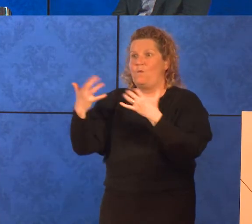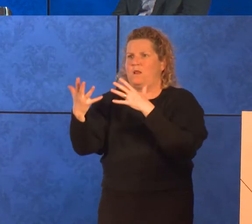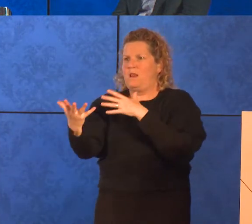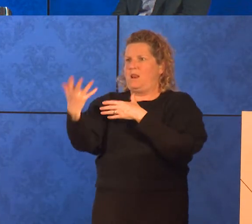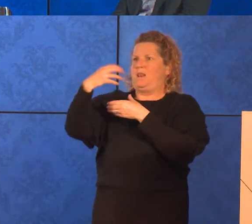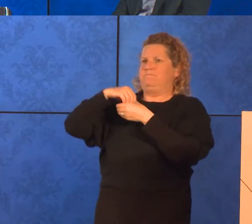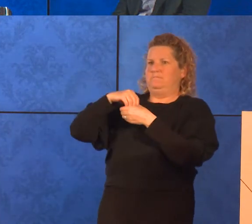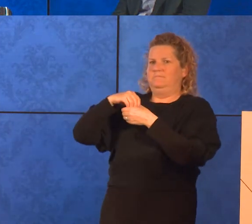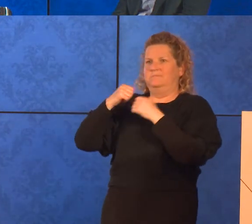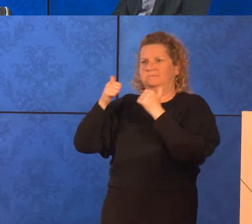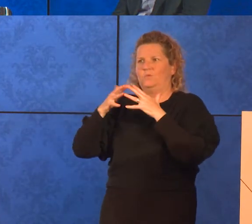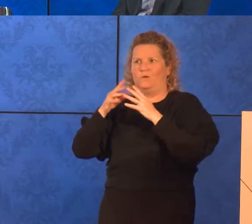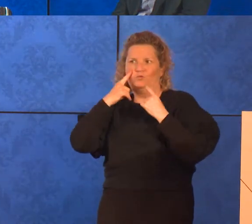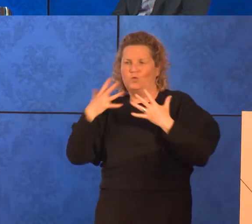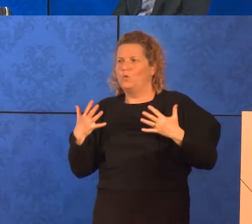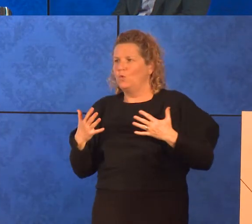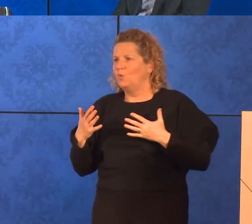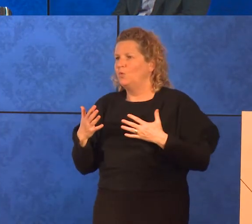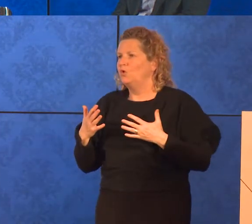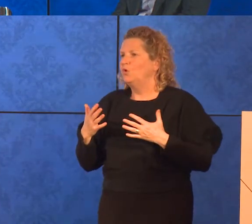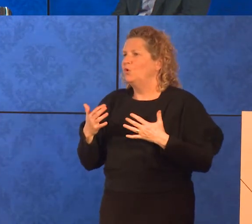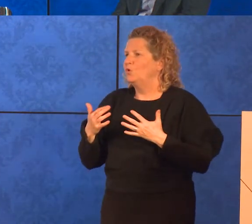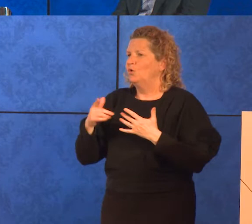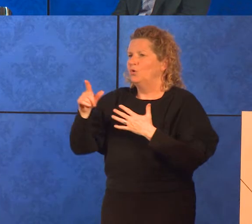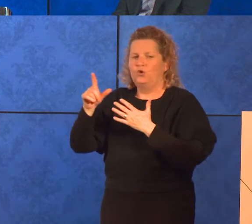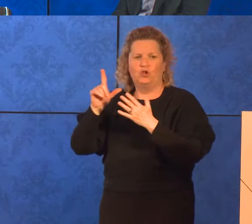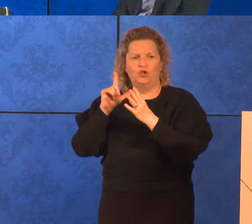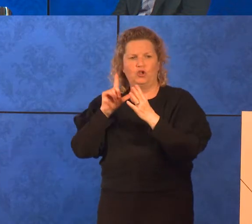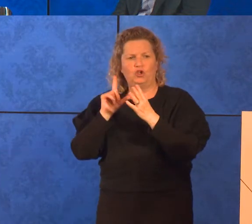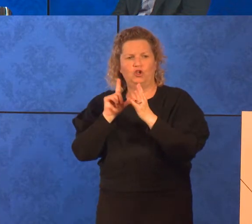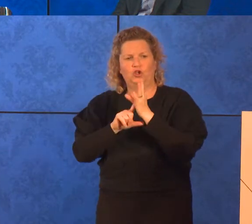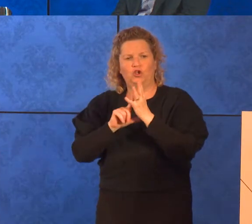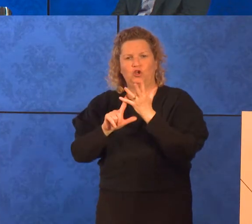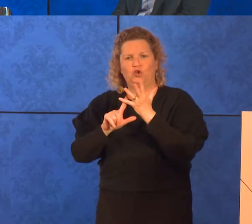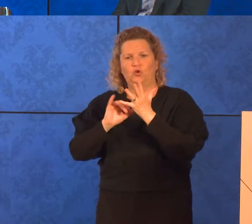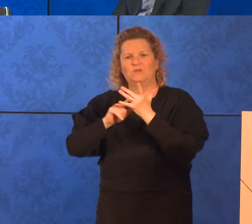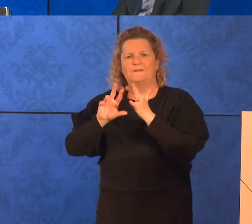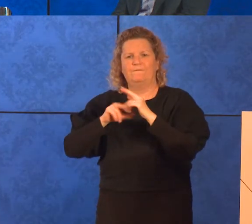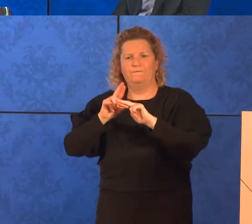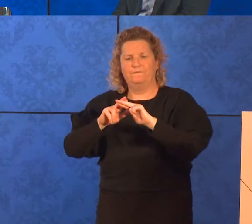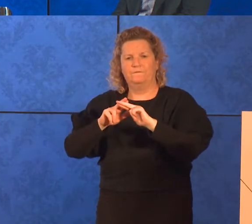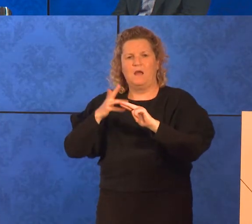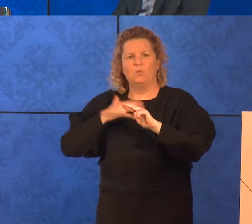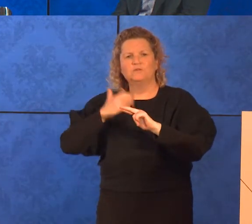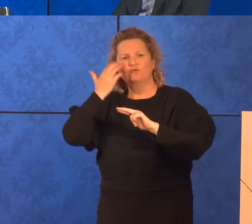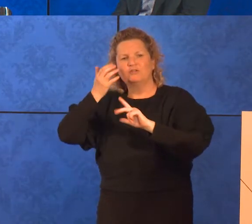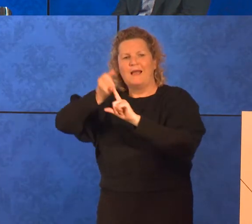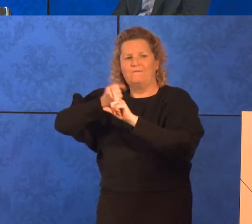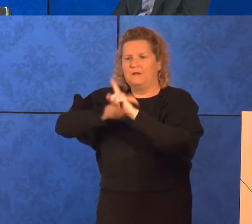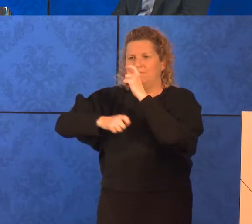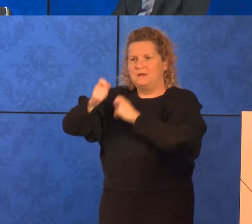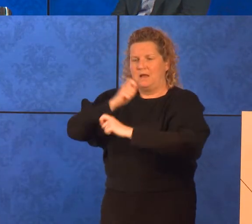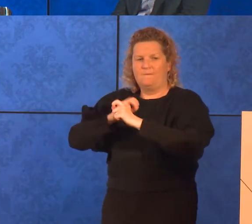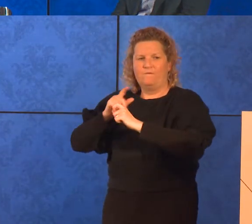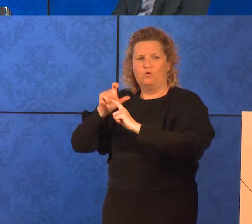it is. But over to you. Hi, my name is Yusuf. I'm a student from Melbourne Polytechnic, and I want to be a future advocate for disabled people. So I don't